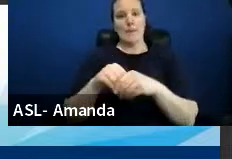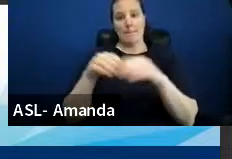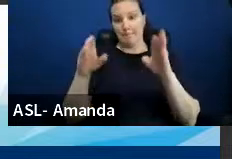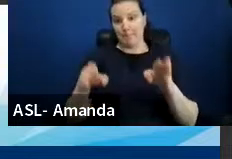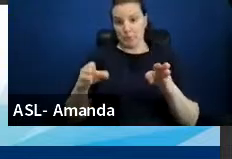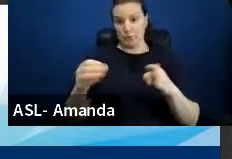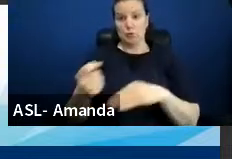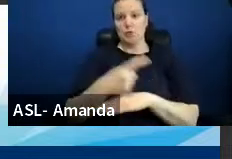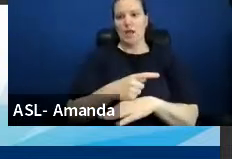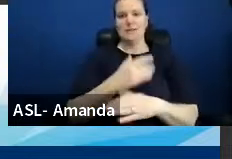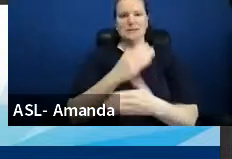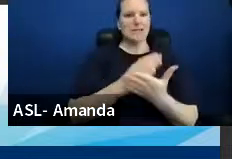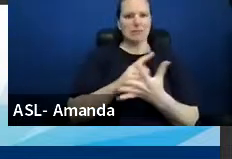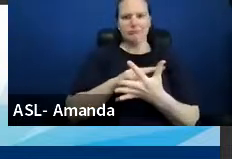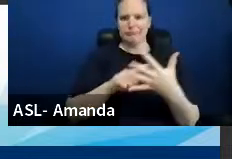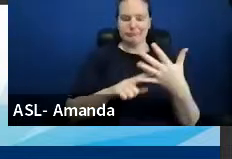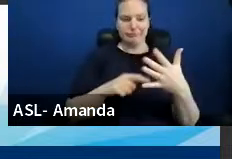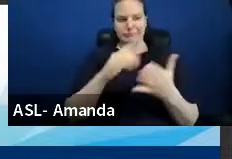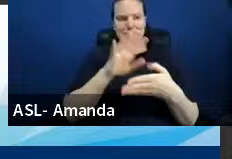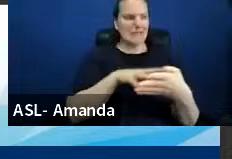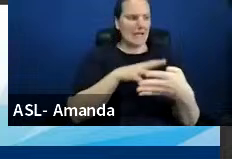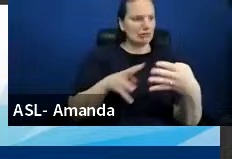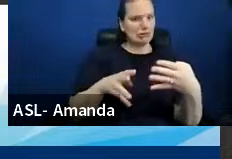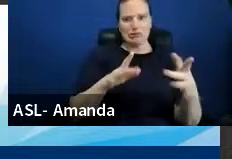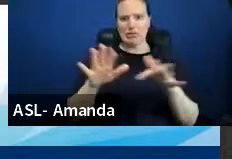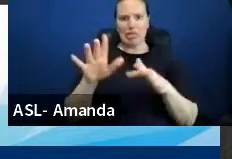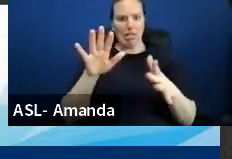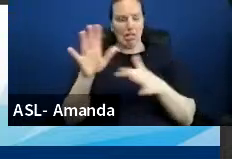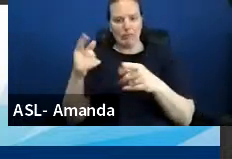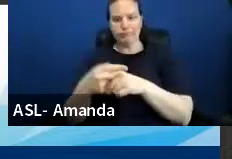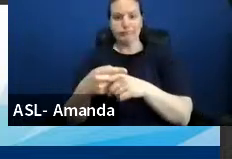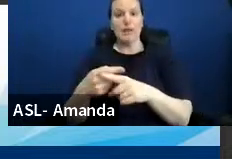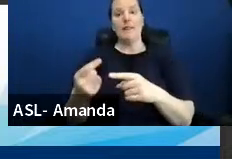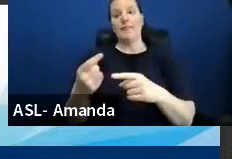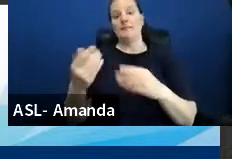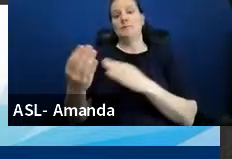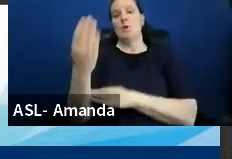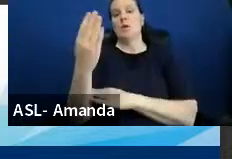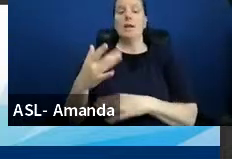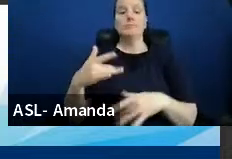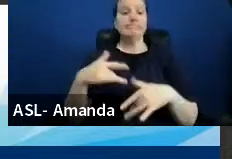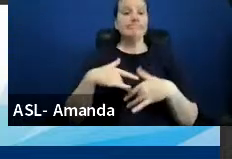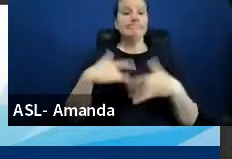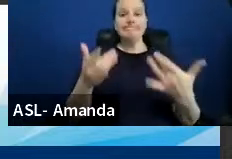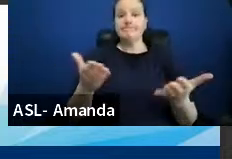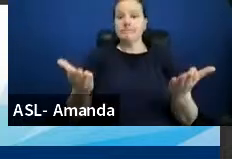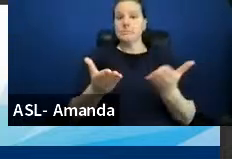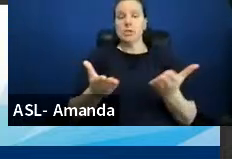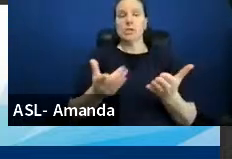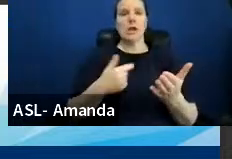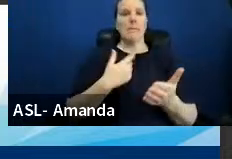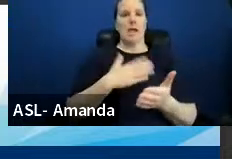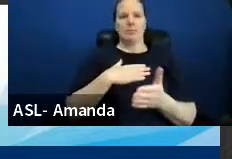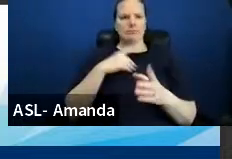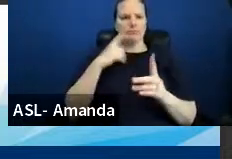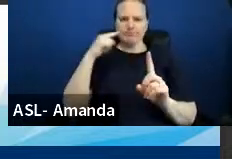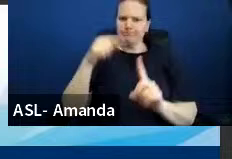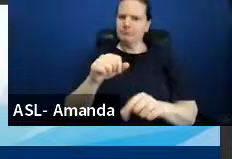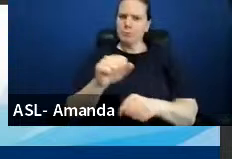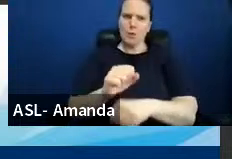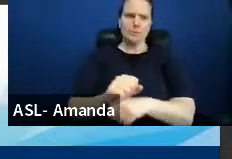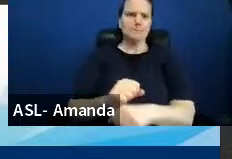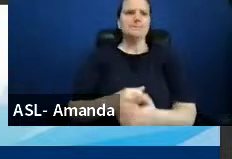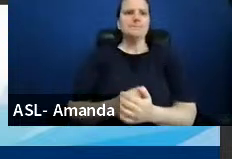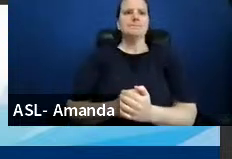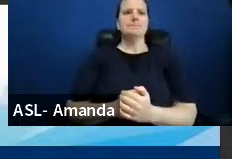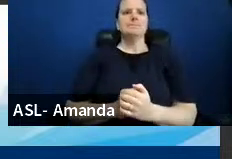some logistical challenges I'm navigating this morning. Very delighted to be here. Glad to get down to work. So I'll just